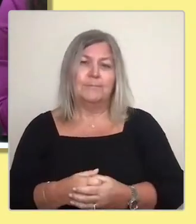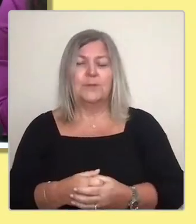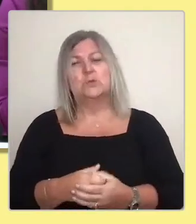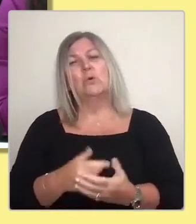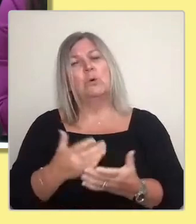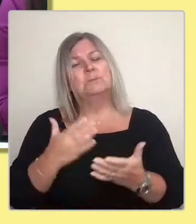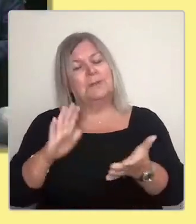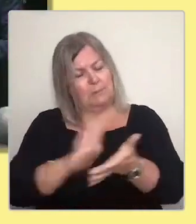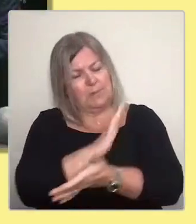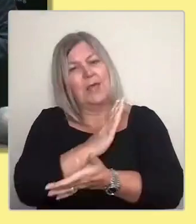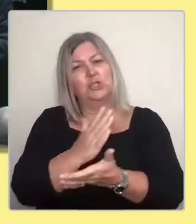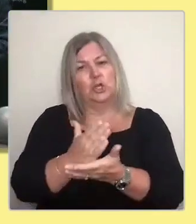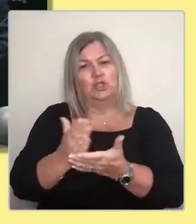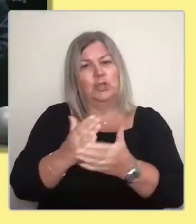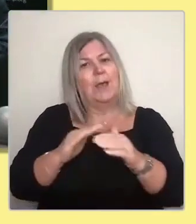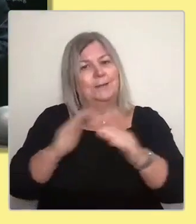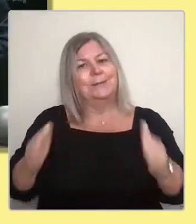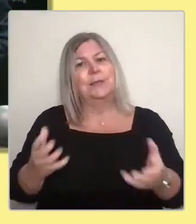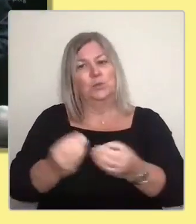with them.